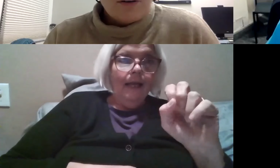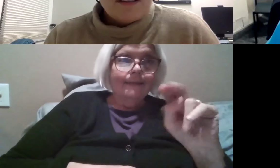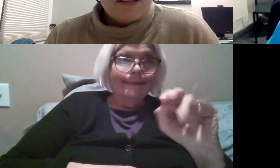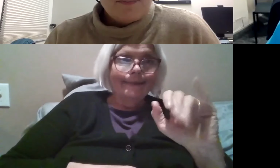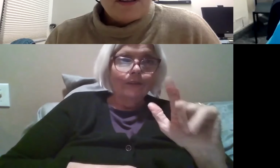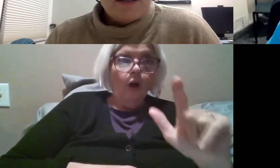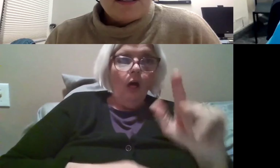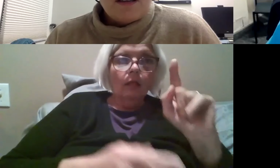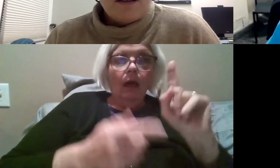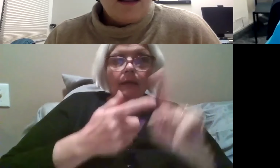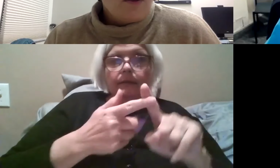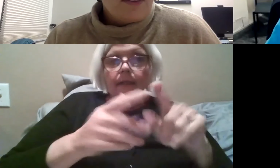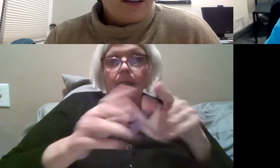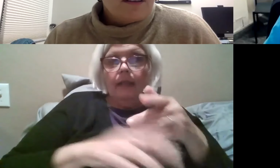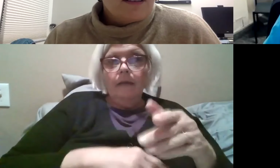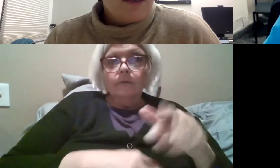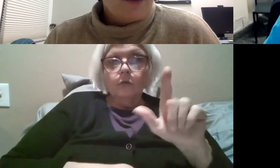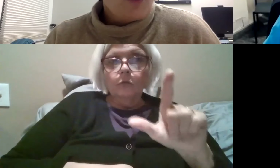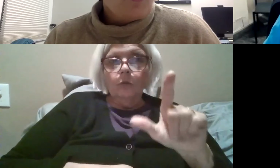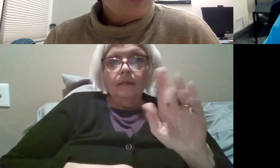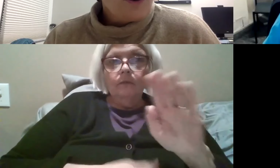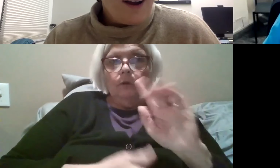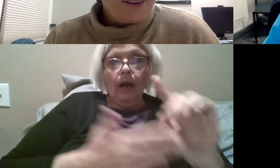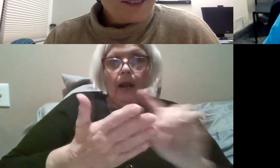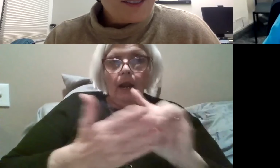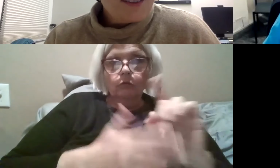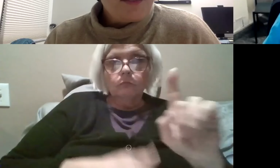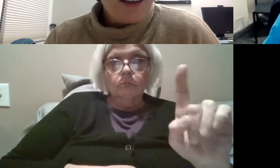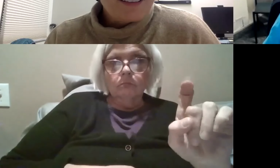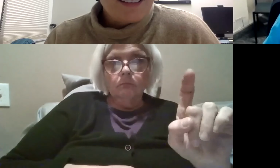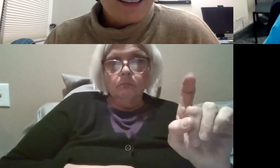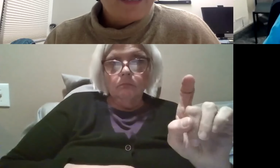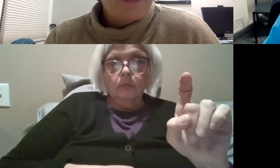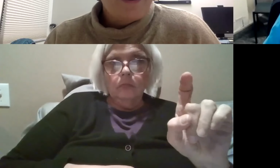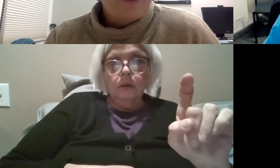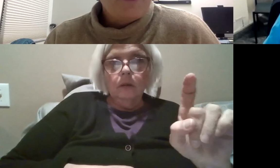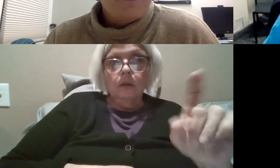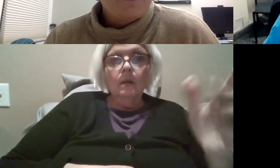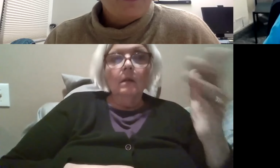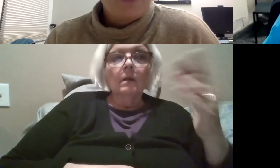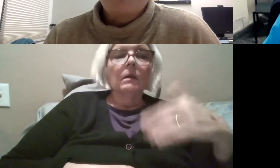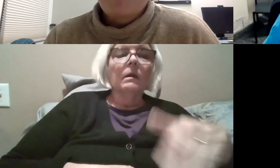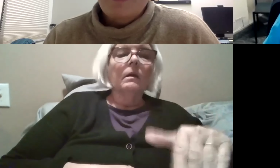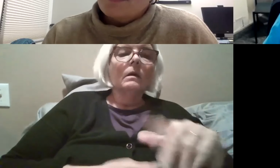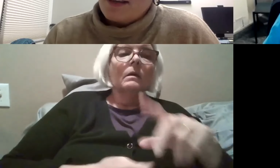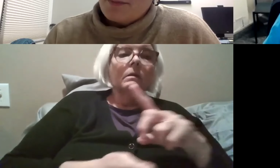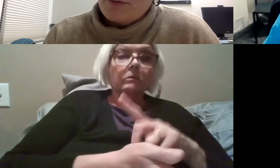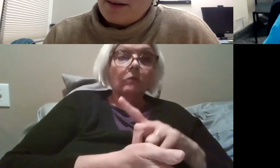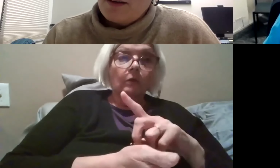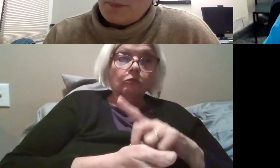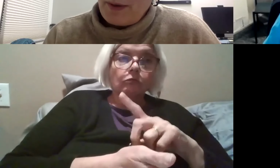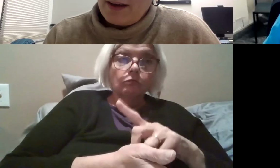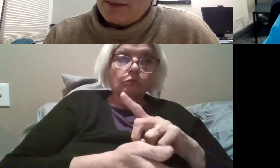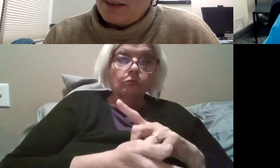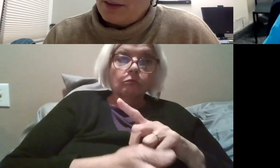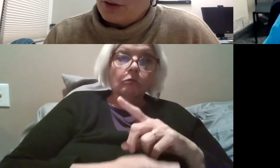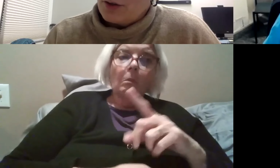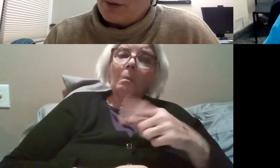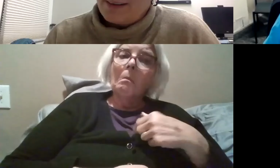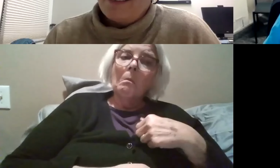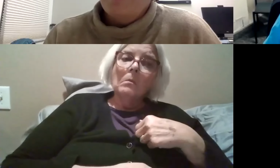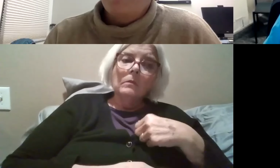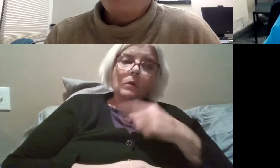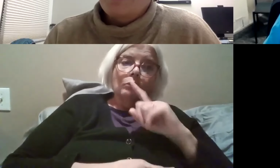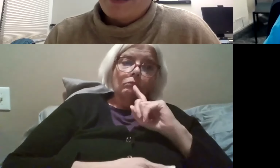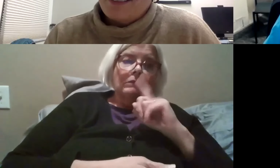I don't. I typically I don't think Tylenol prior to the vaccine. That does not prevent the pain of a needle